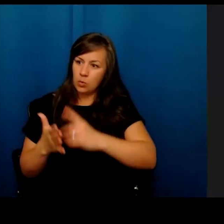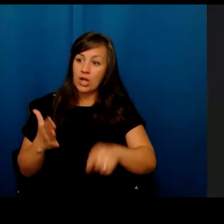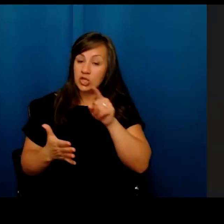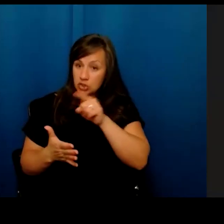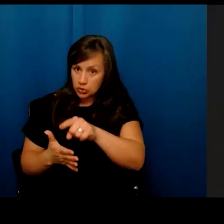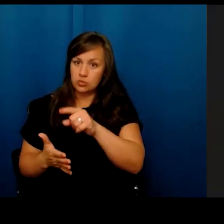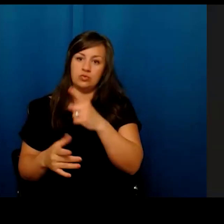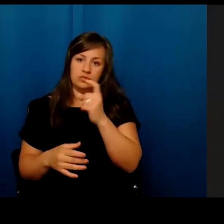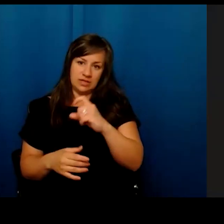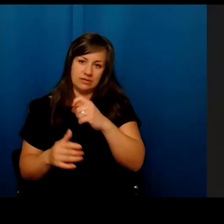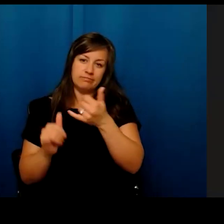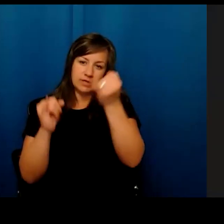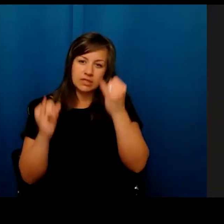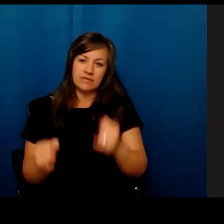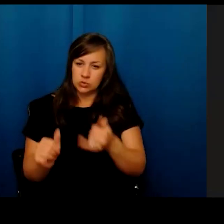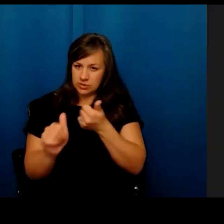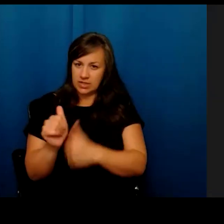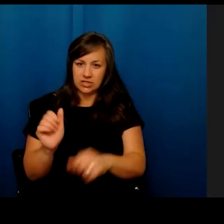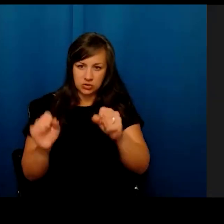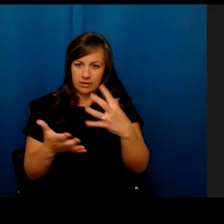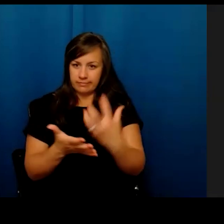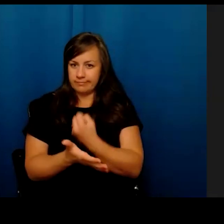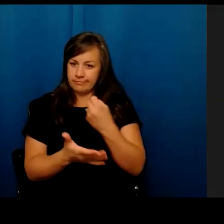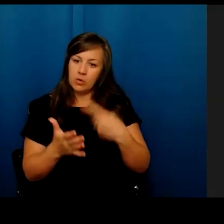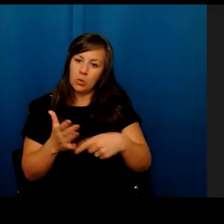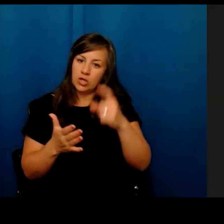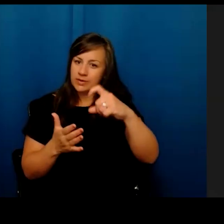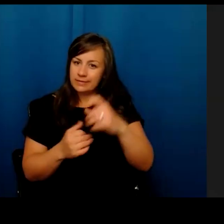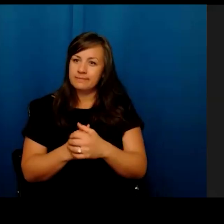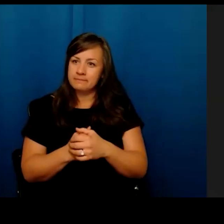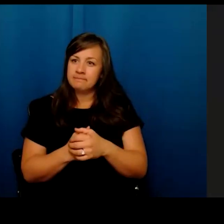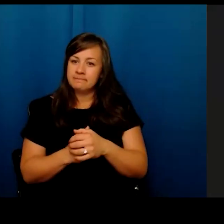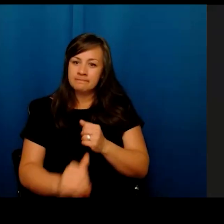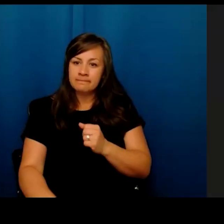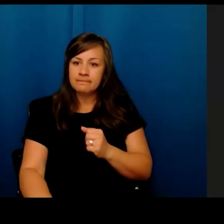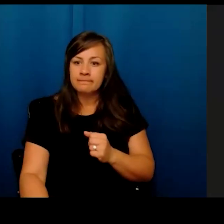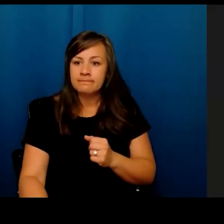what you can get credit for and what you need.